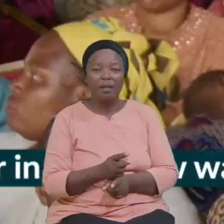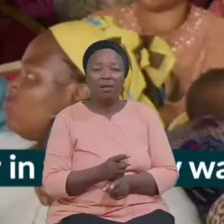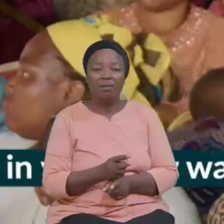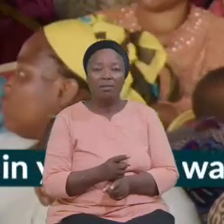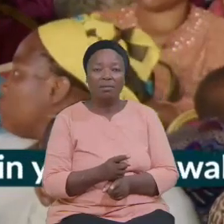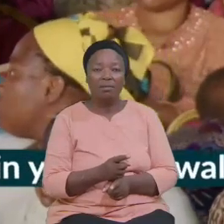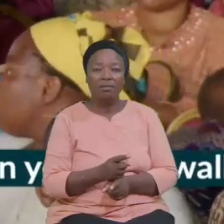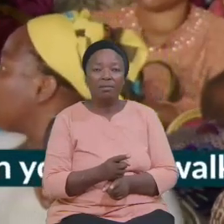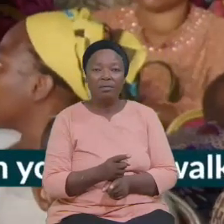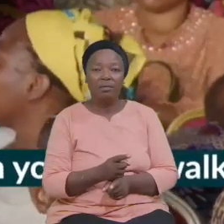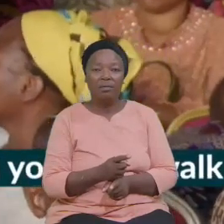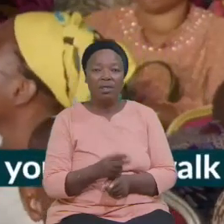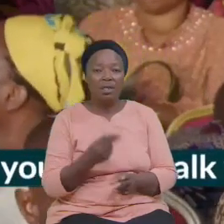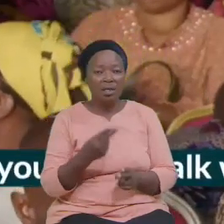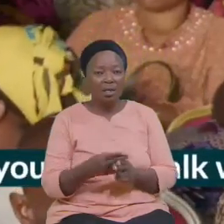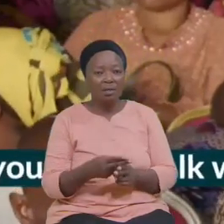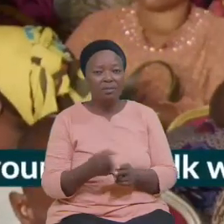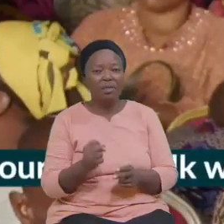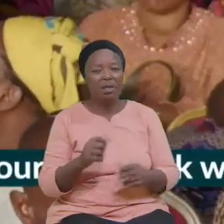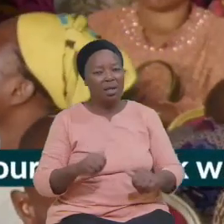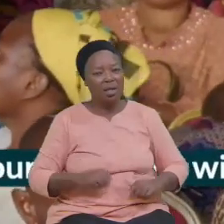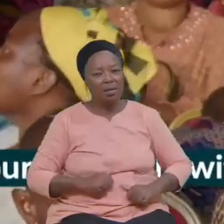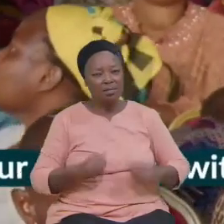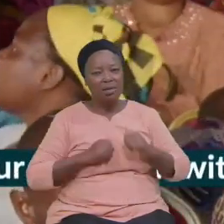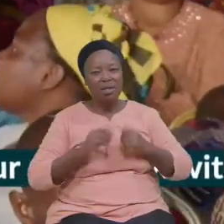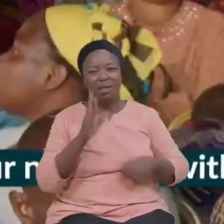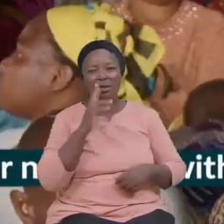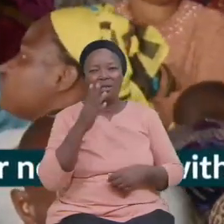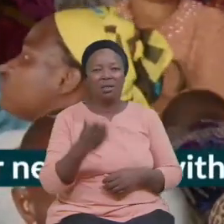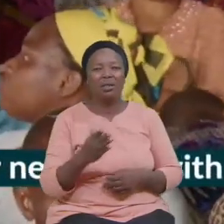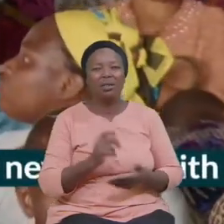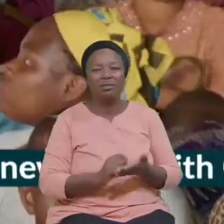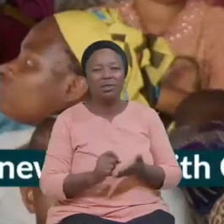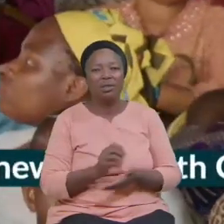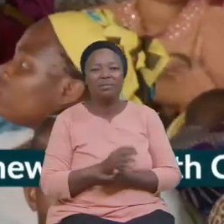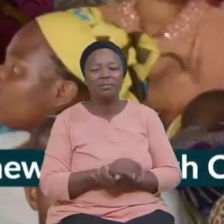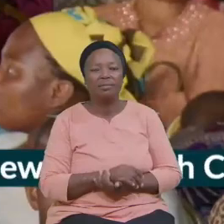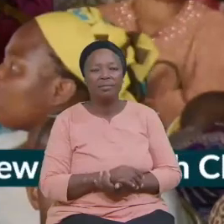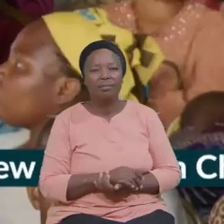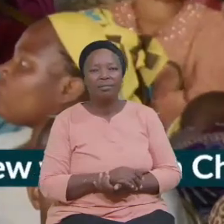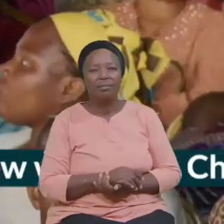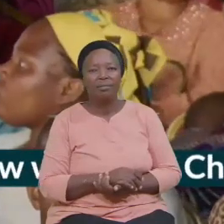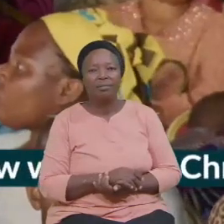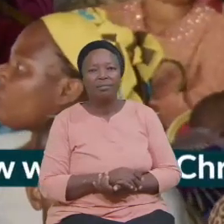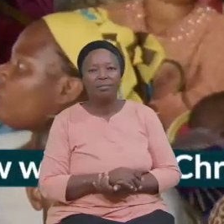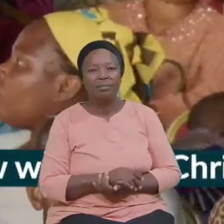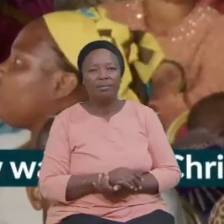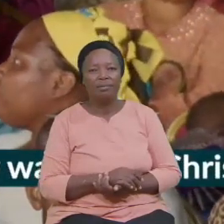Yeah.